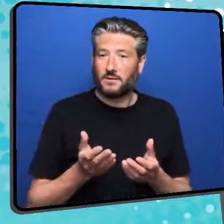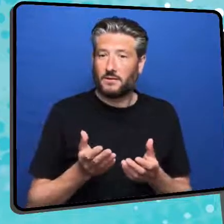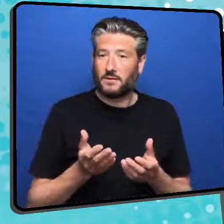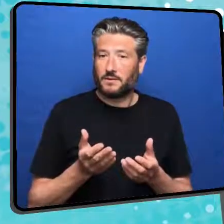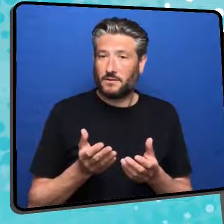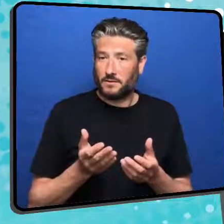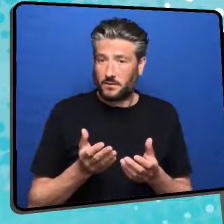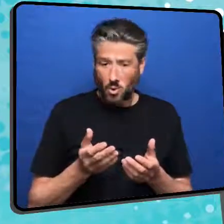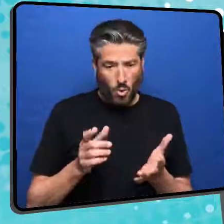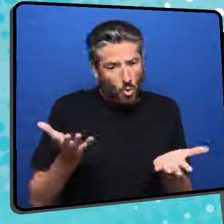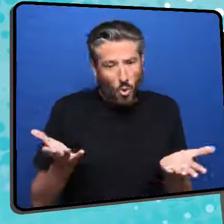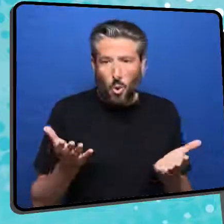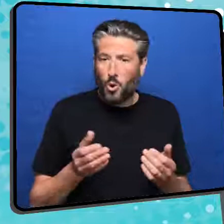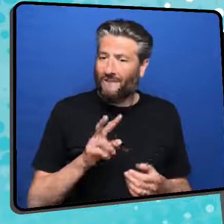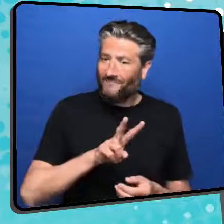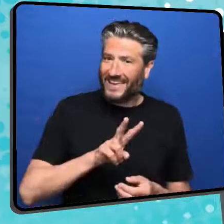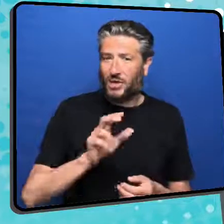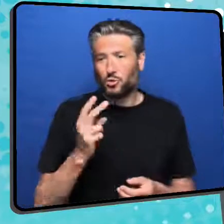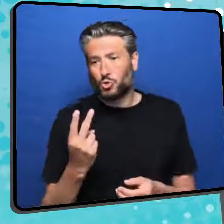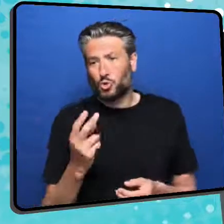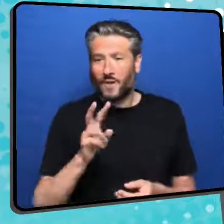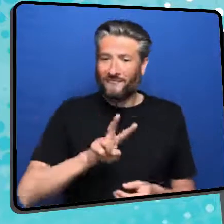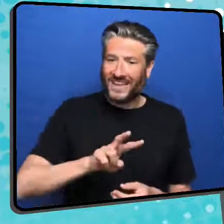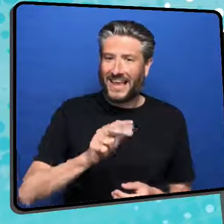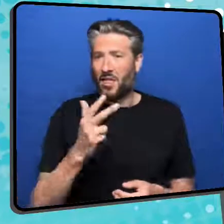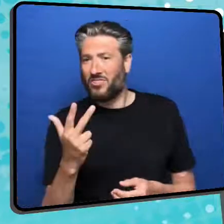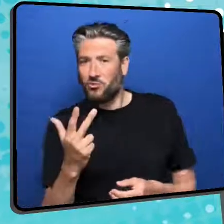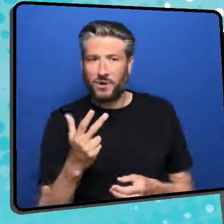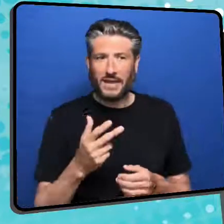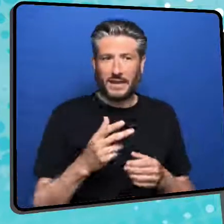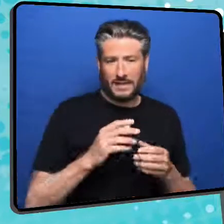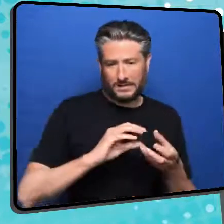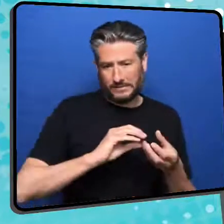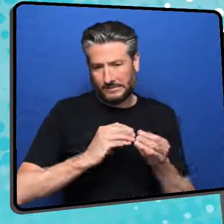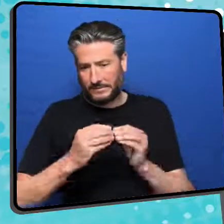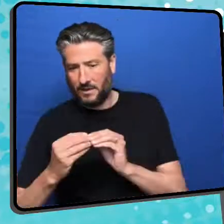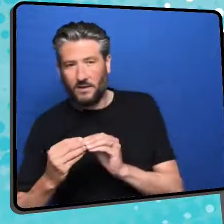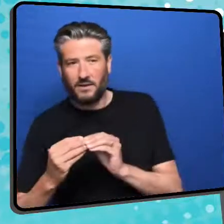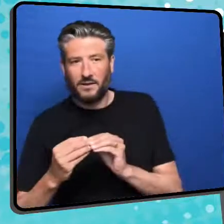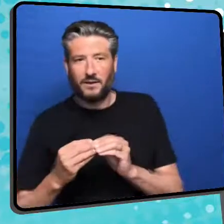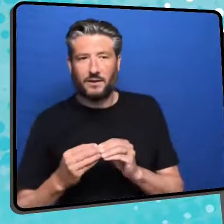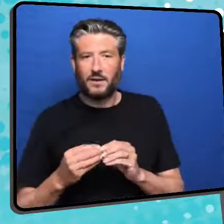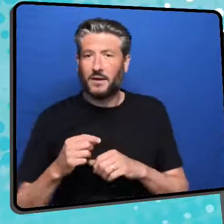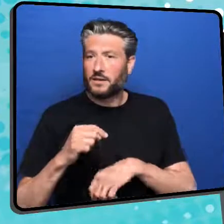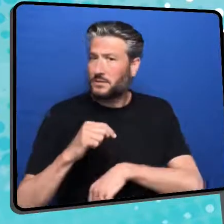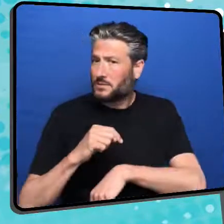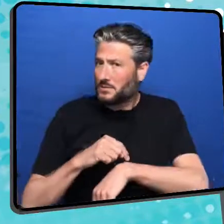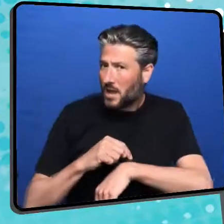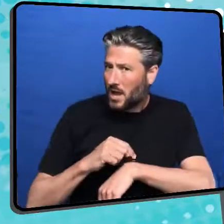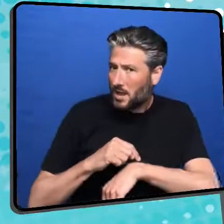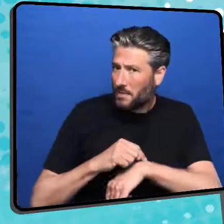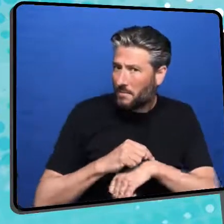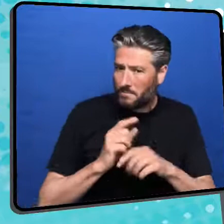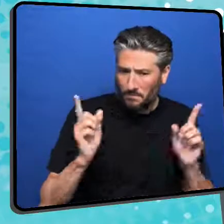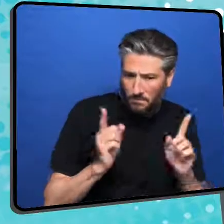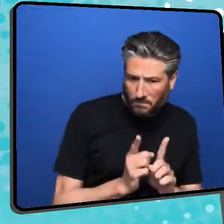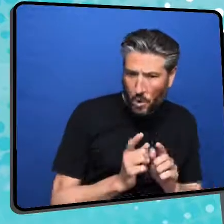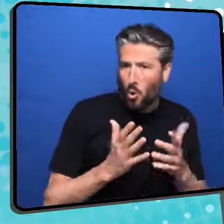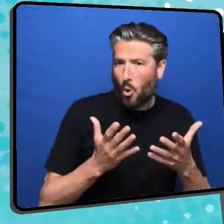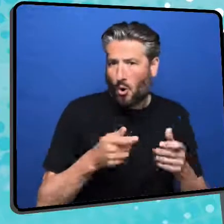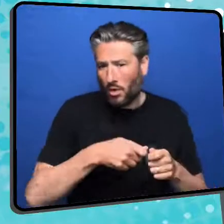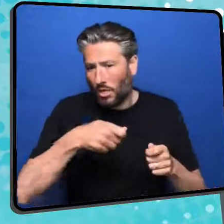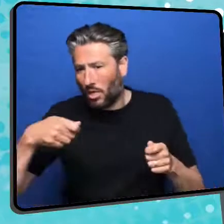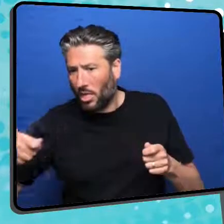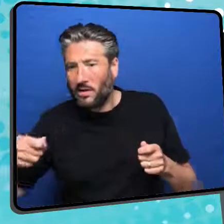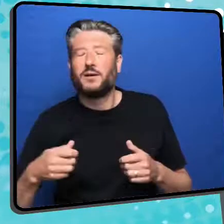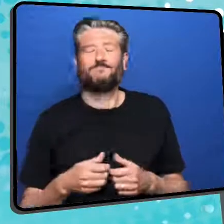Mostly not. So no, we mostly mostly you do a lot of iterations. With a lot of